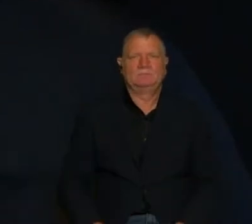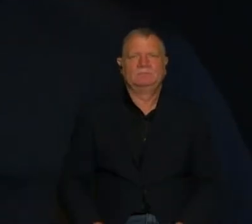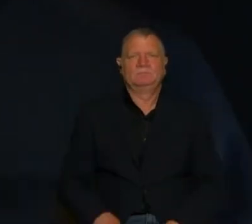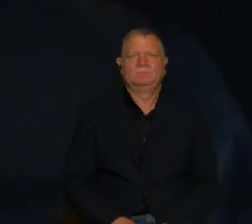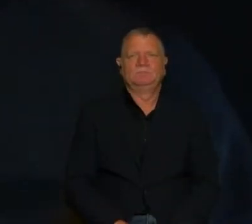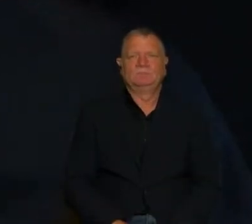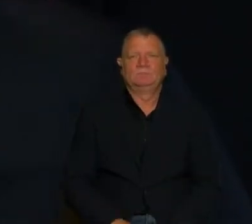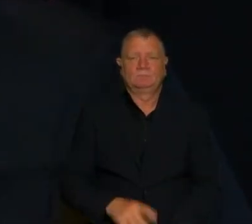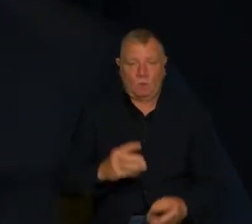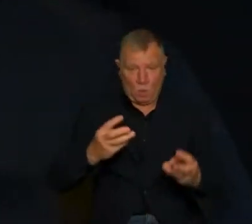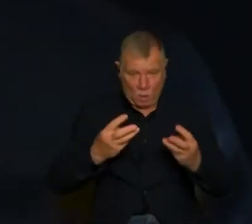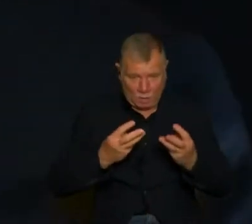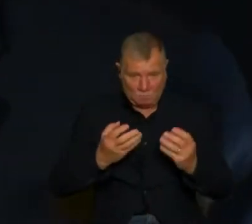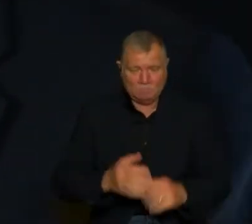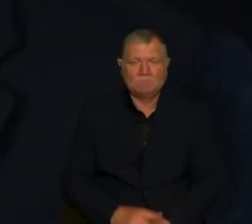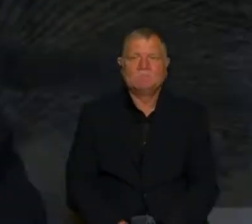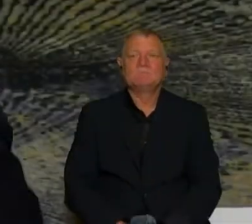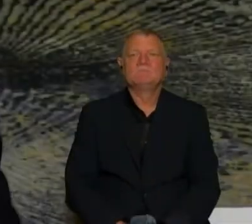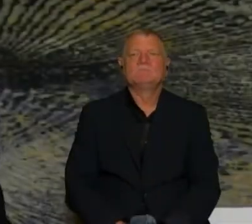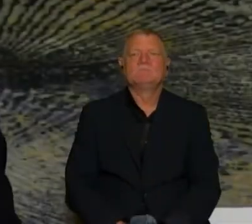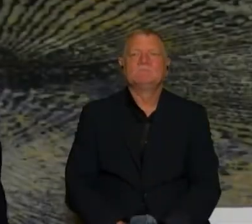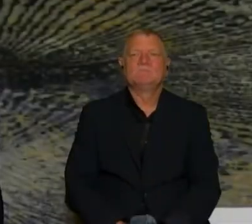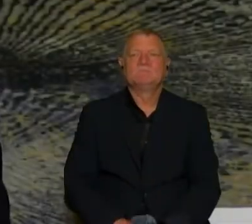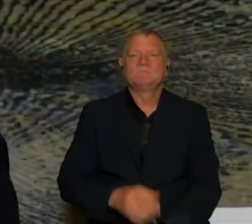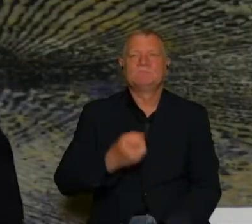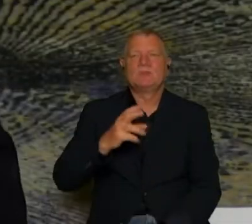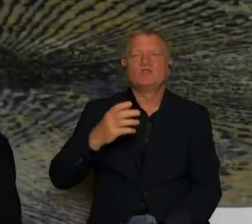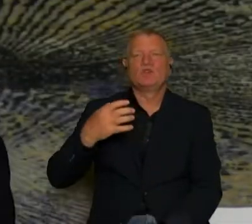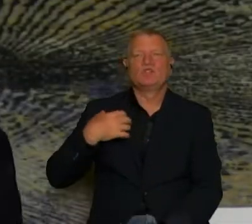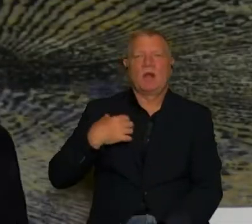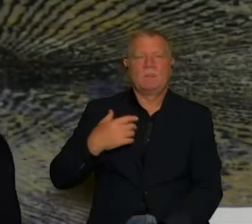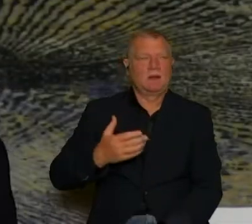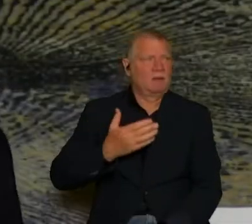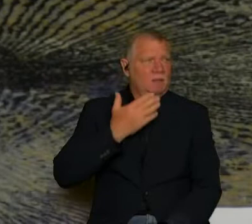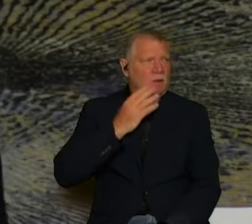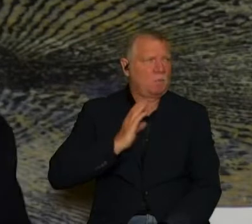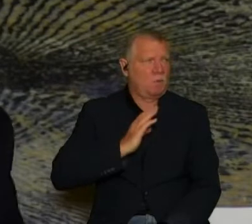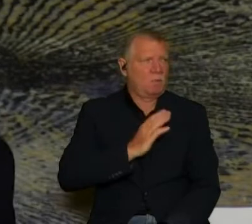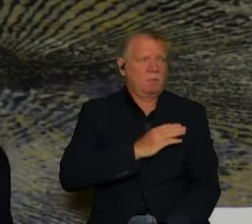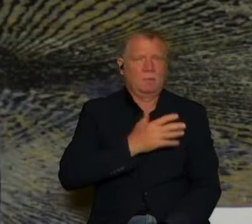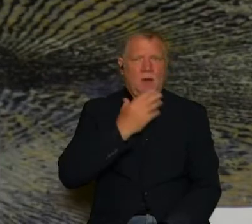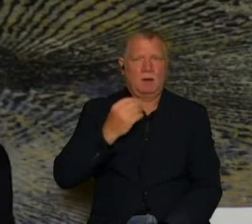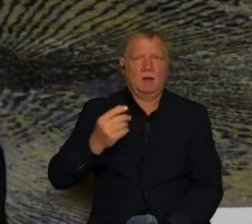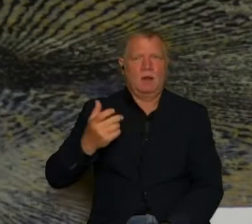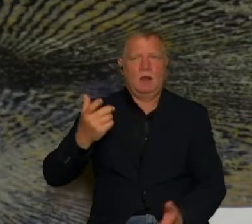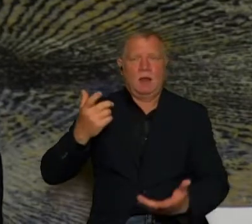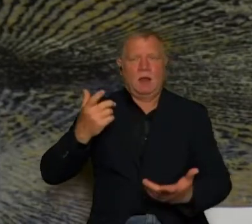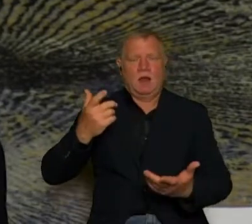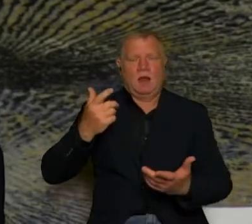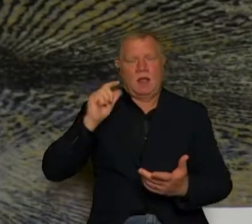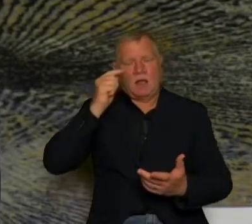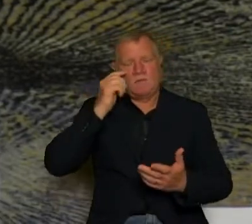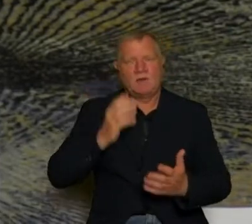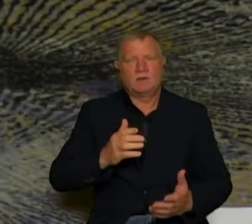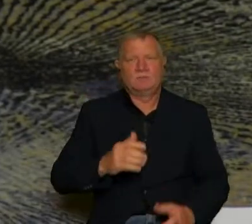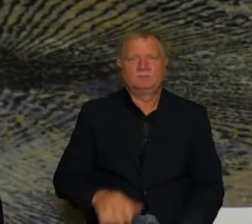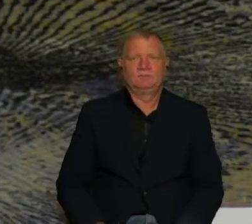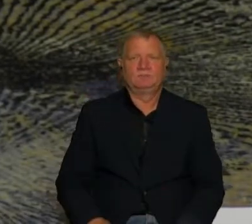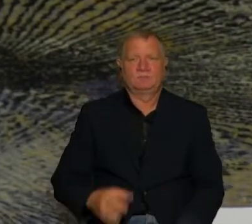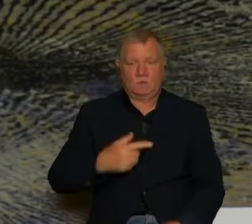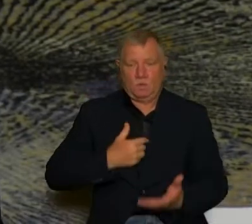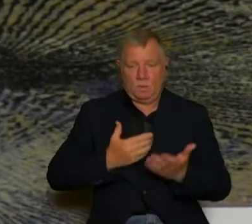plan. Welcome, Alejandro. Thank you, Mr. Chairman, and good morning, board members and Governor Pierluisi. We now present